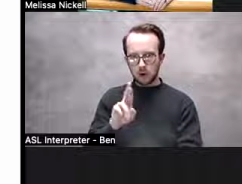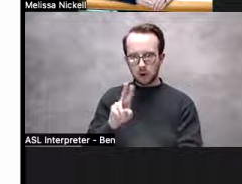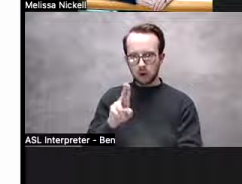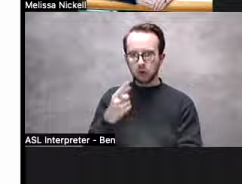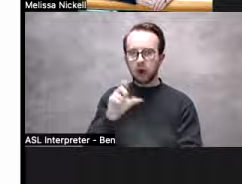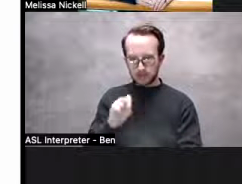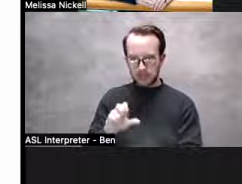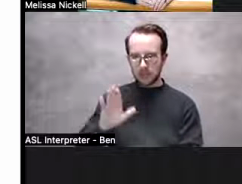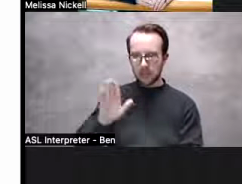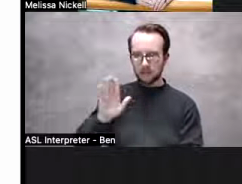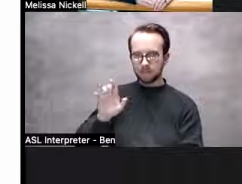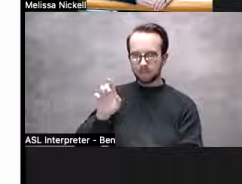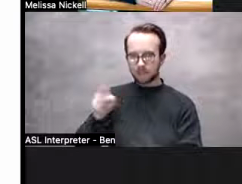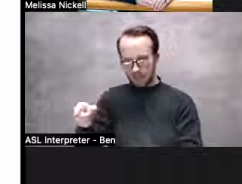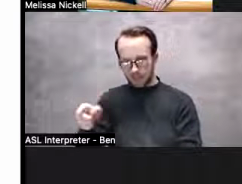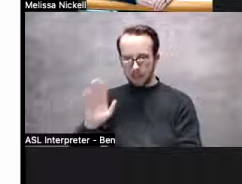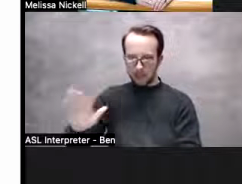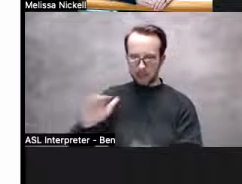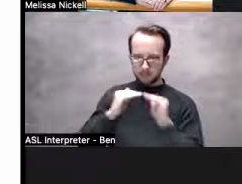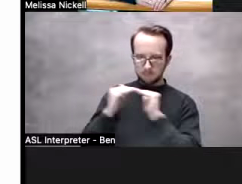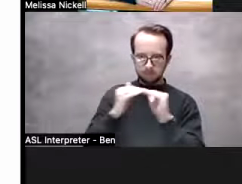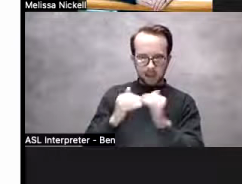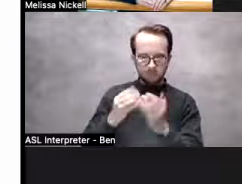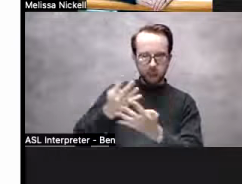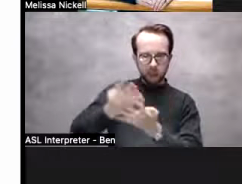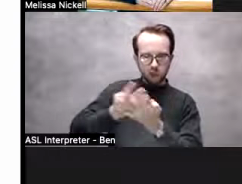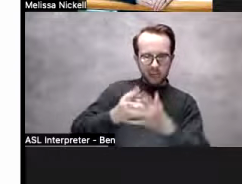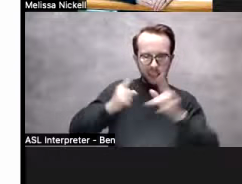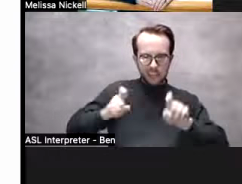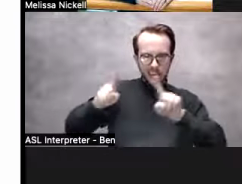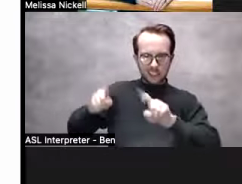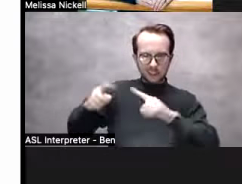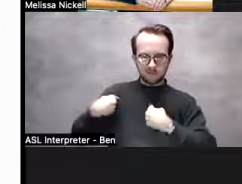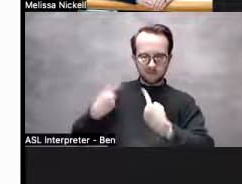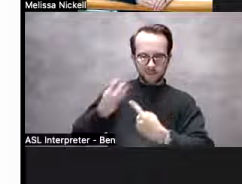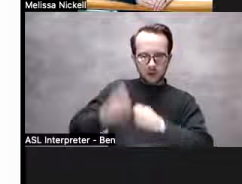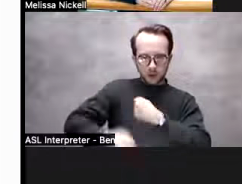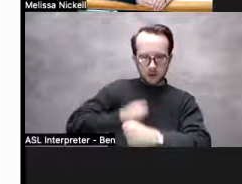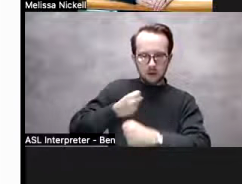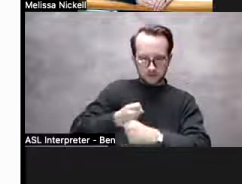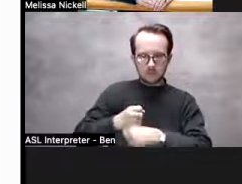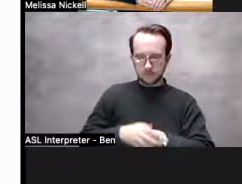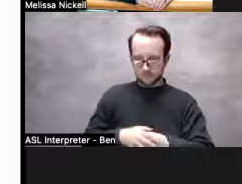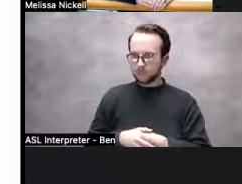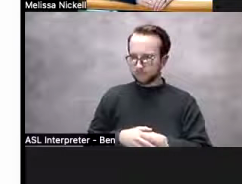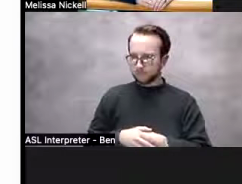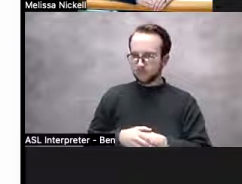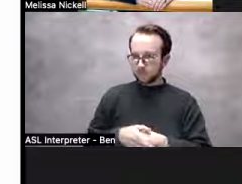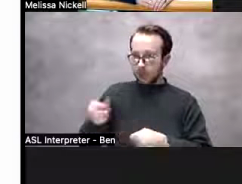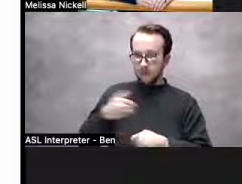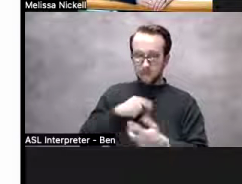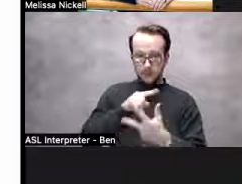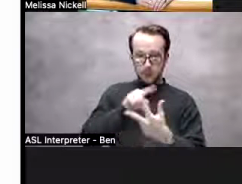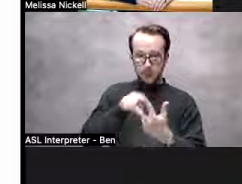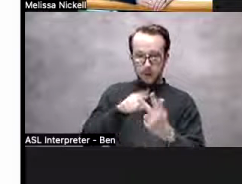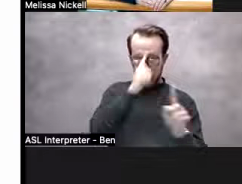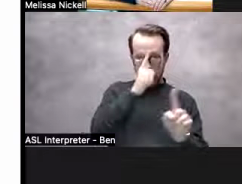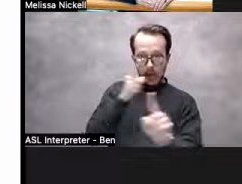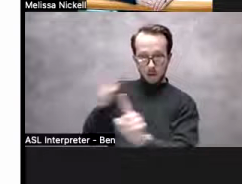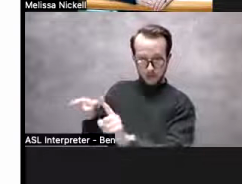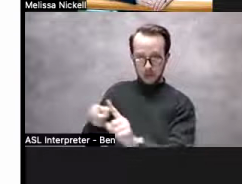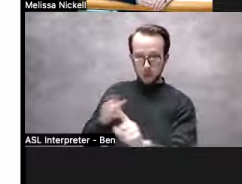and his collaborators have sort of screened over the last a couple of years. And so he has 3 aims that are listed in this grant. He's going to